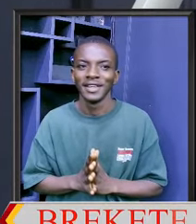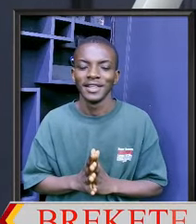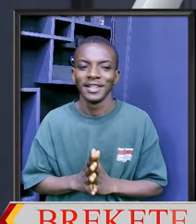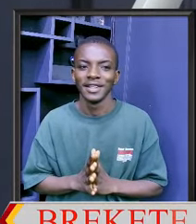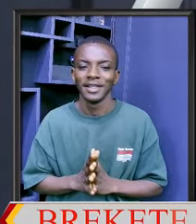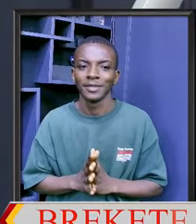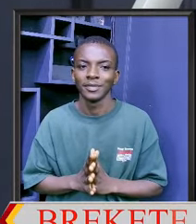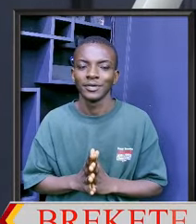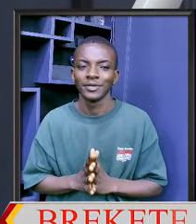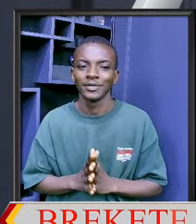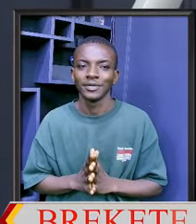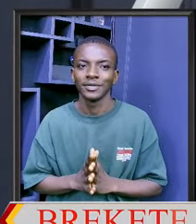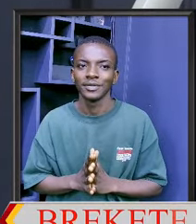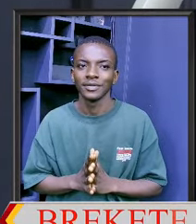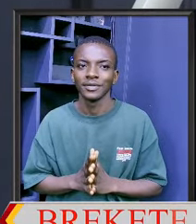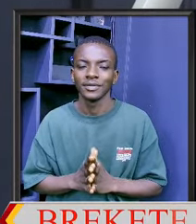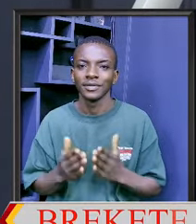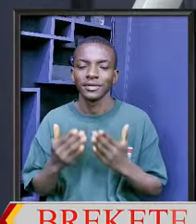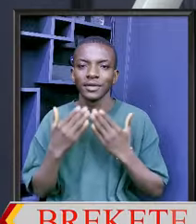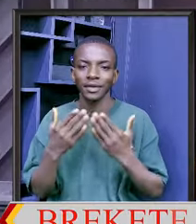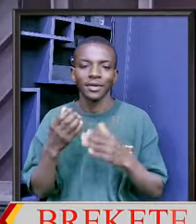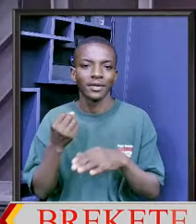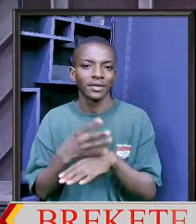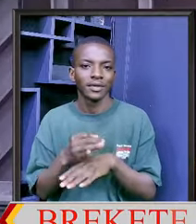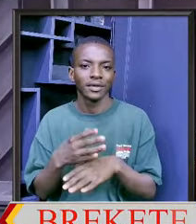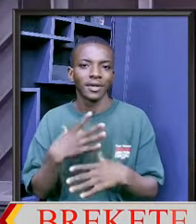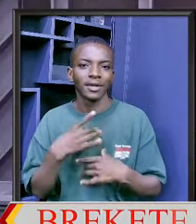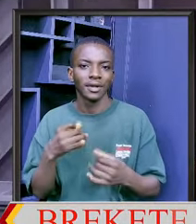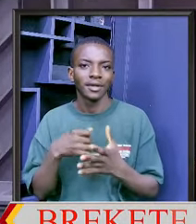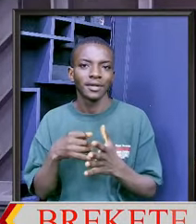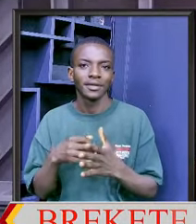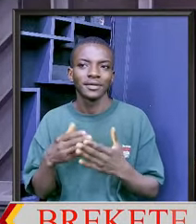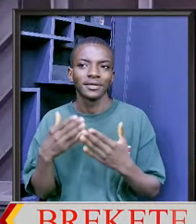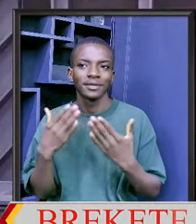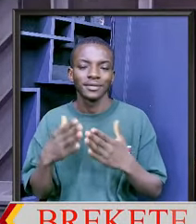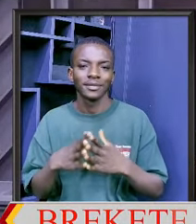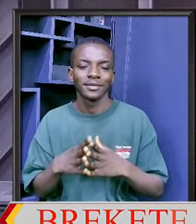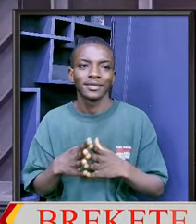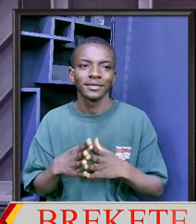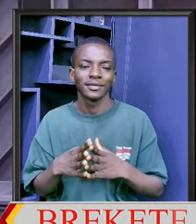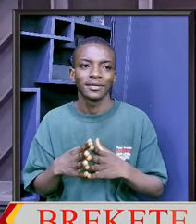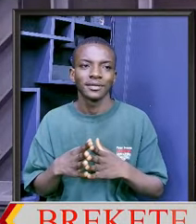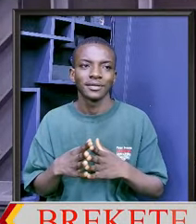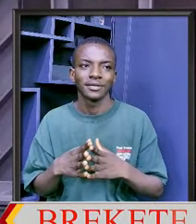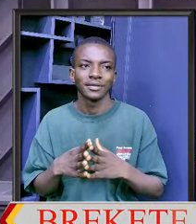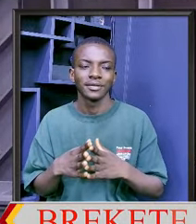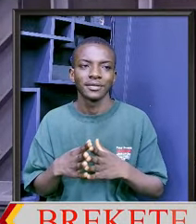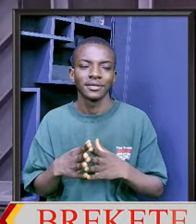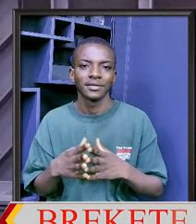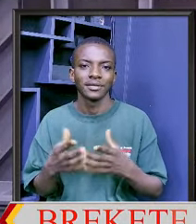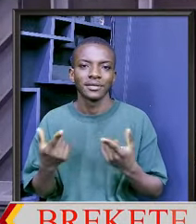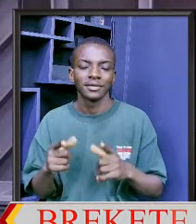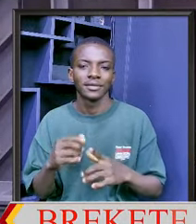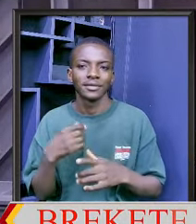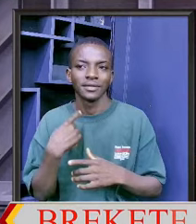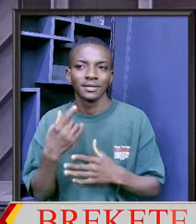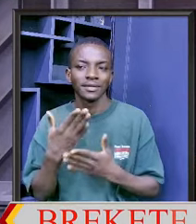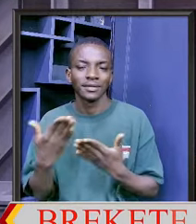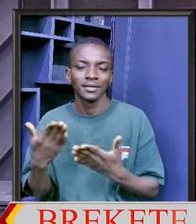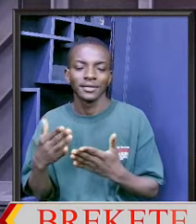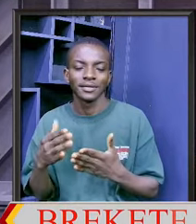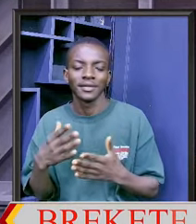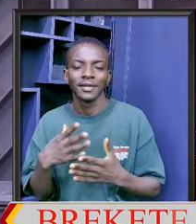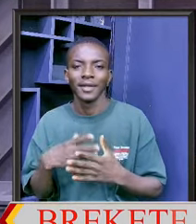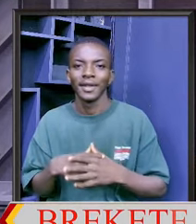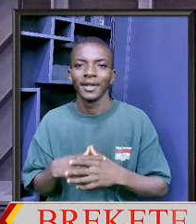Hello, sir. Sorry, sir. Thank you for the advice. I like it. Thank you, sir. Please, sir, let me say something, sir,